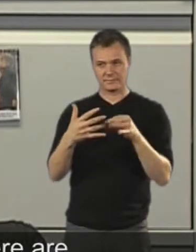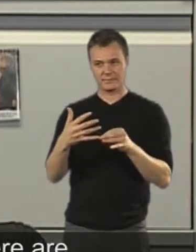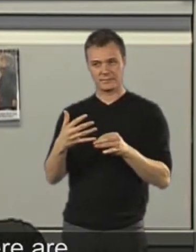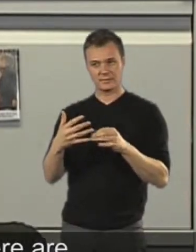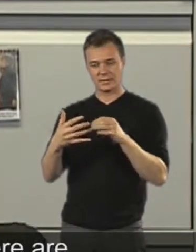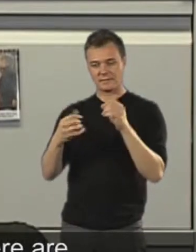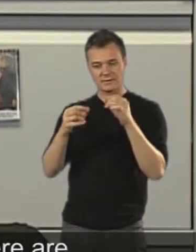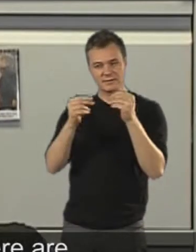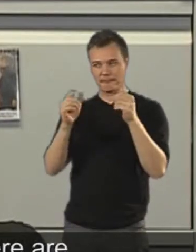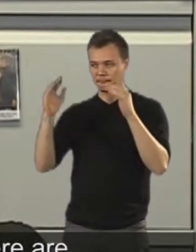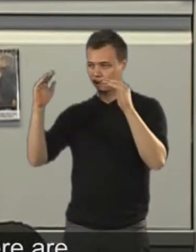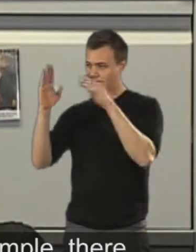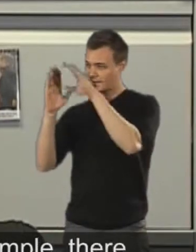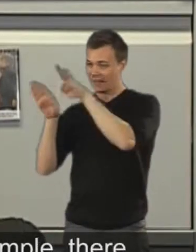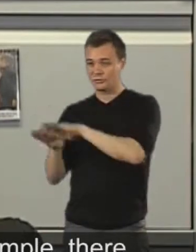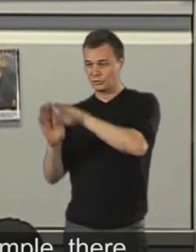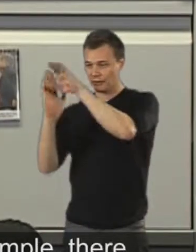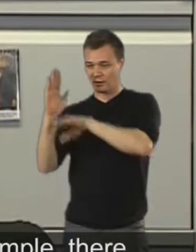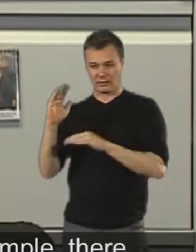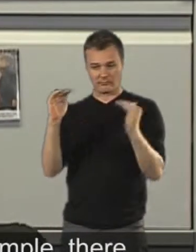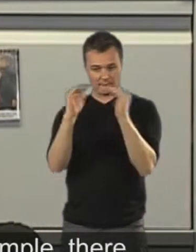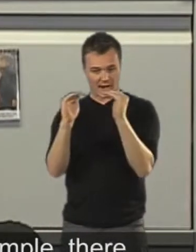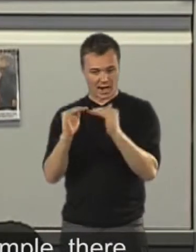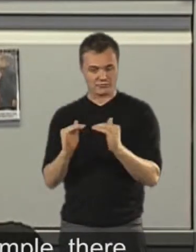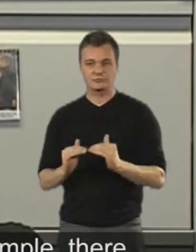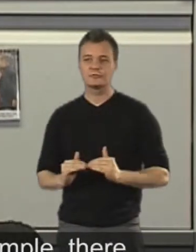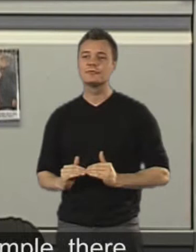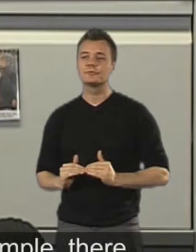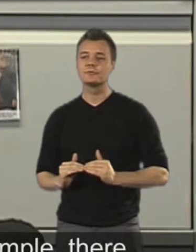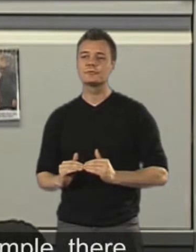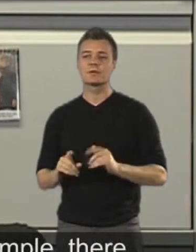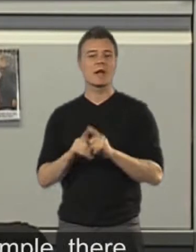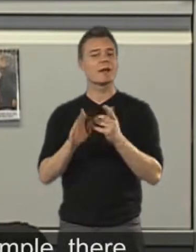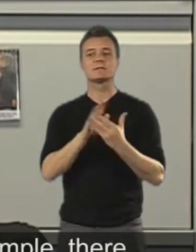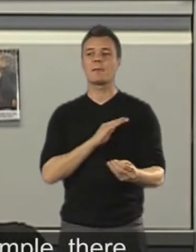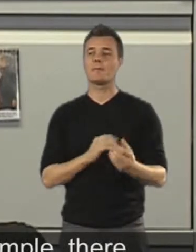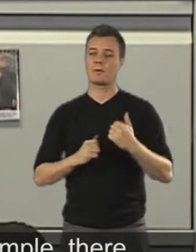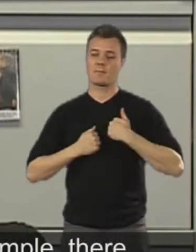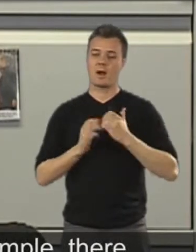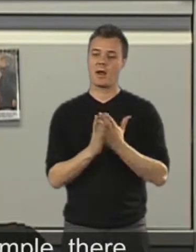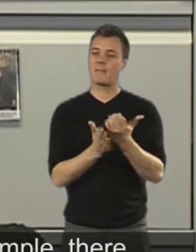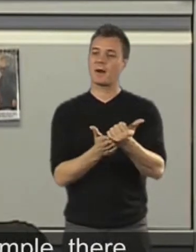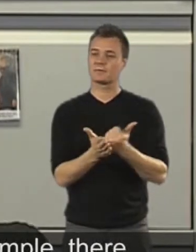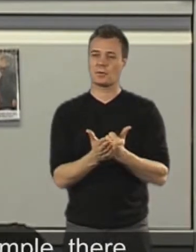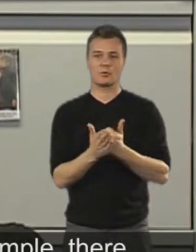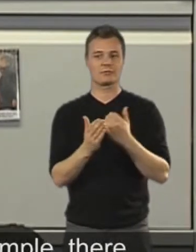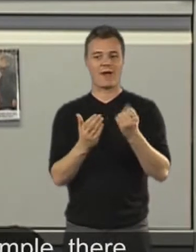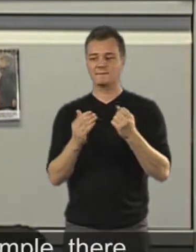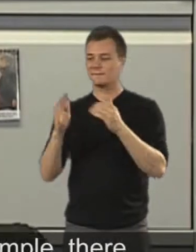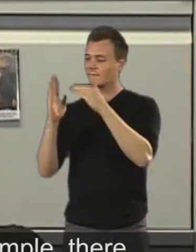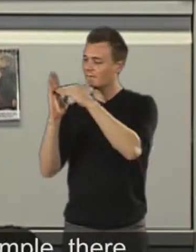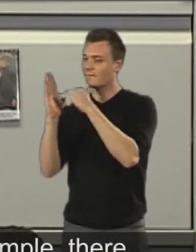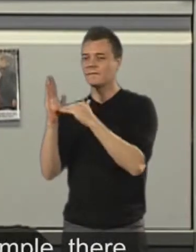obviously strands of the national curriculum. So if we take my passport, for example, there'll be